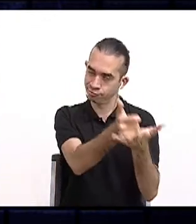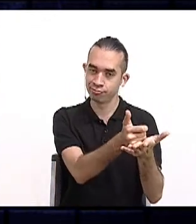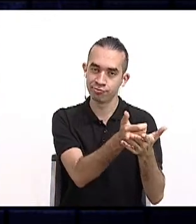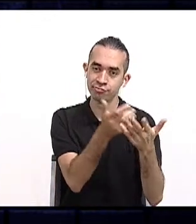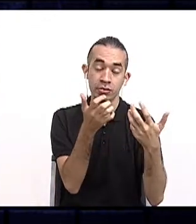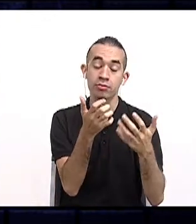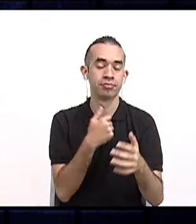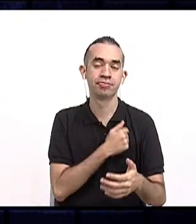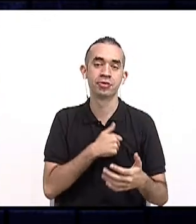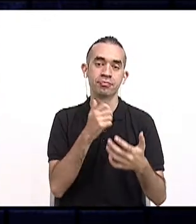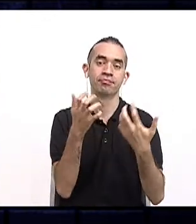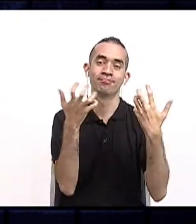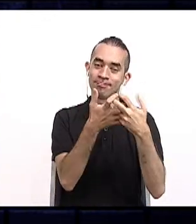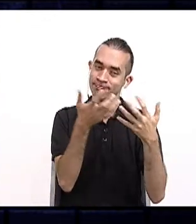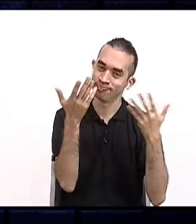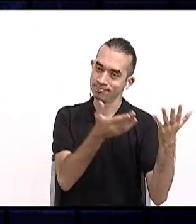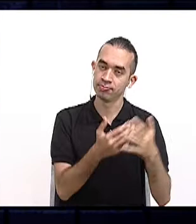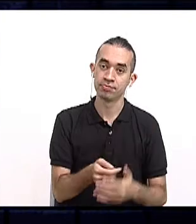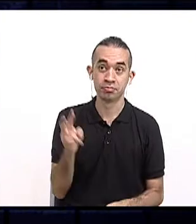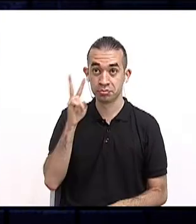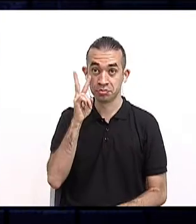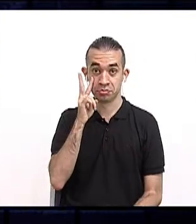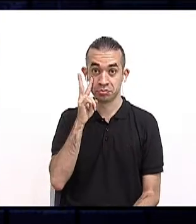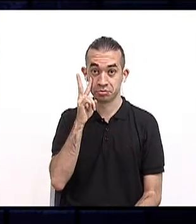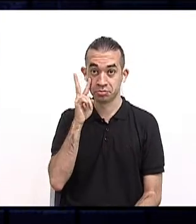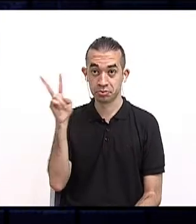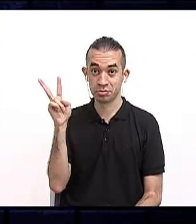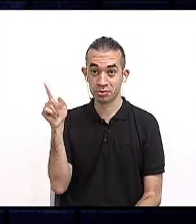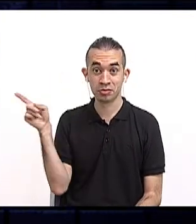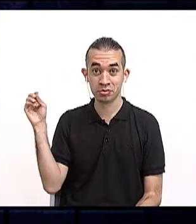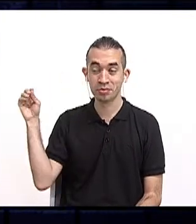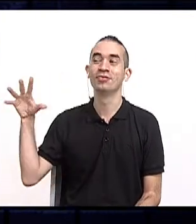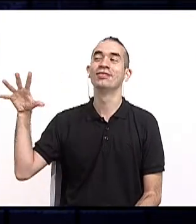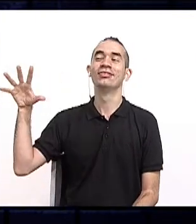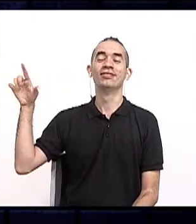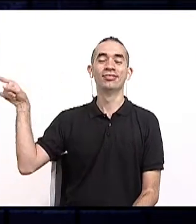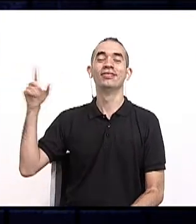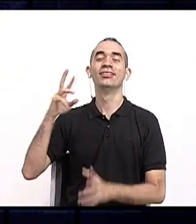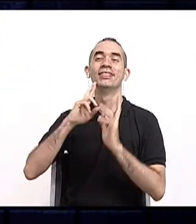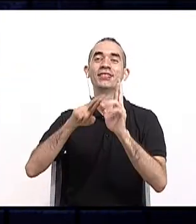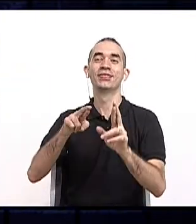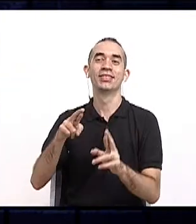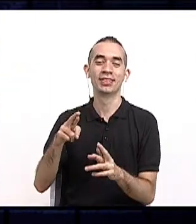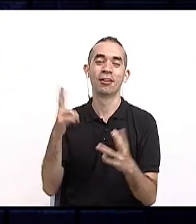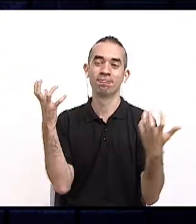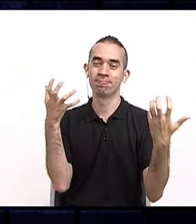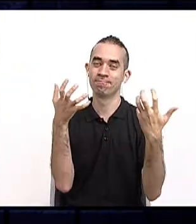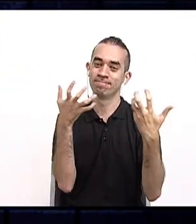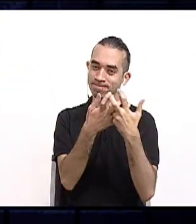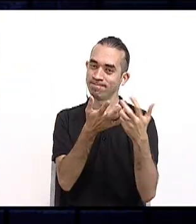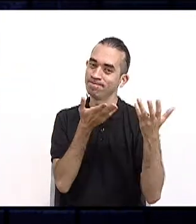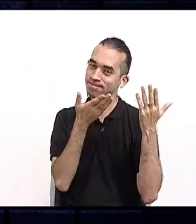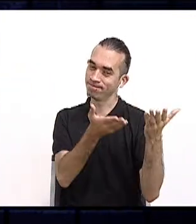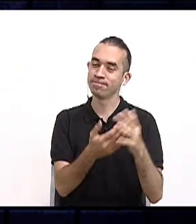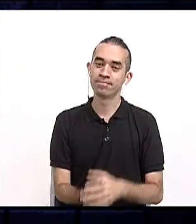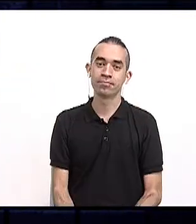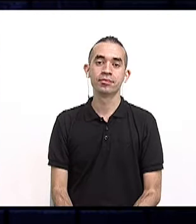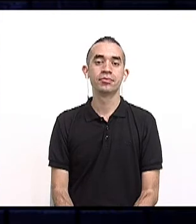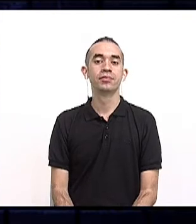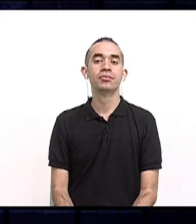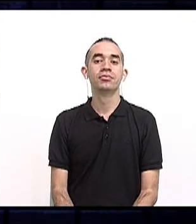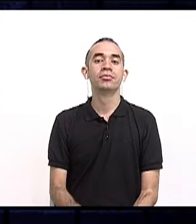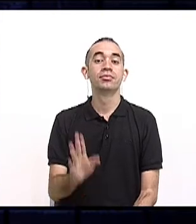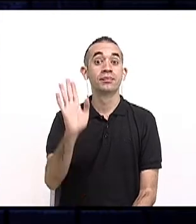the answer before I show it to you? Yes? Worth. Excellent. Okay, let's